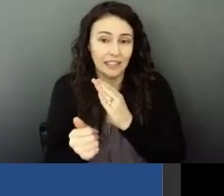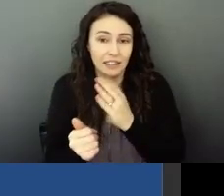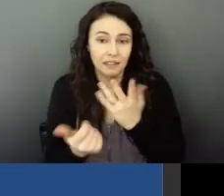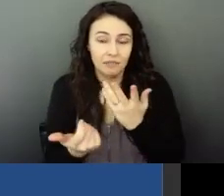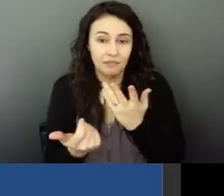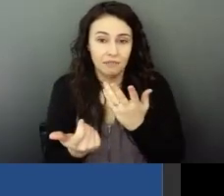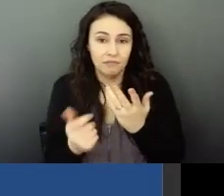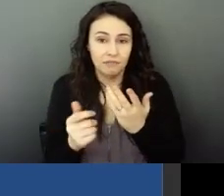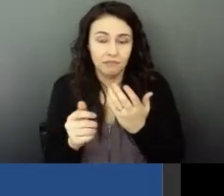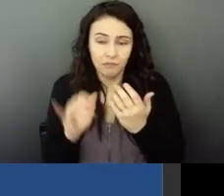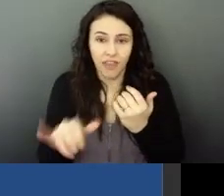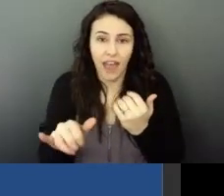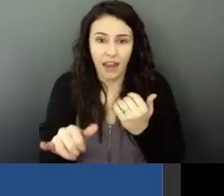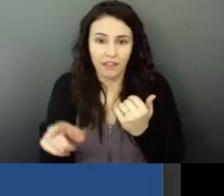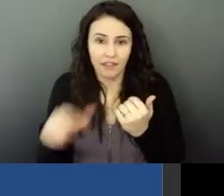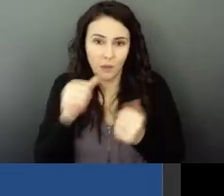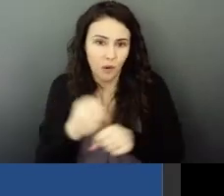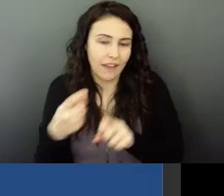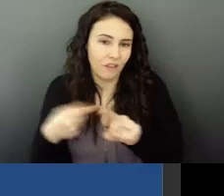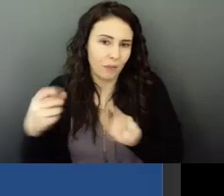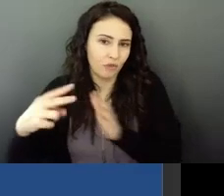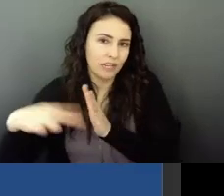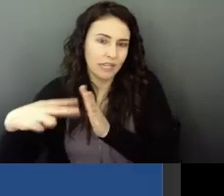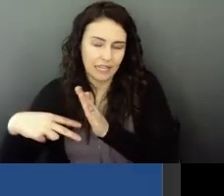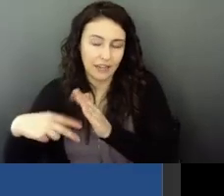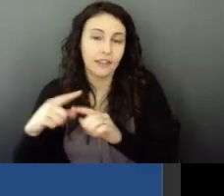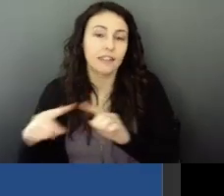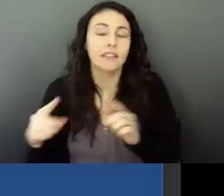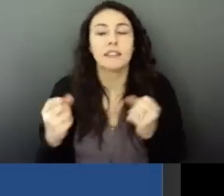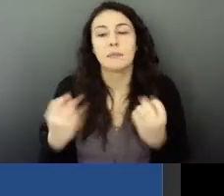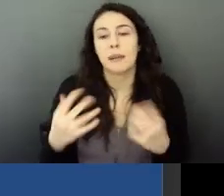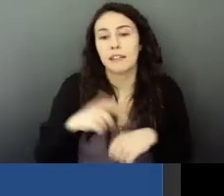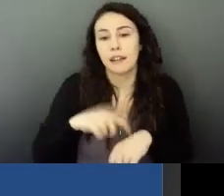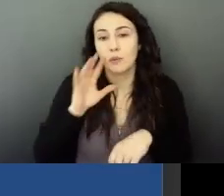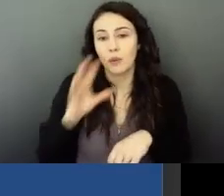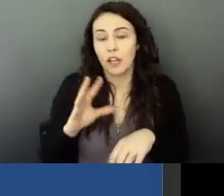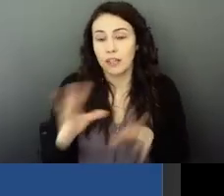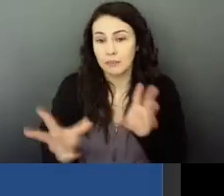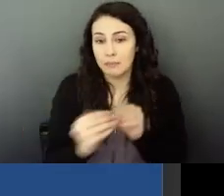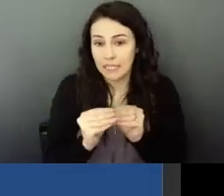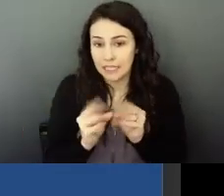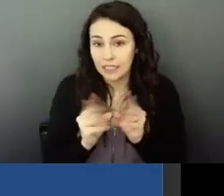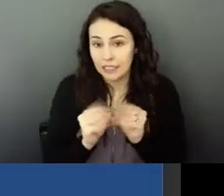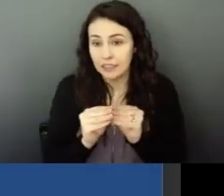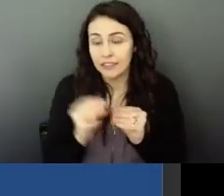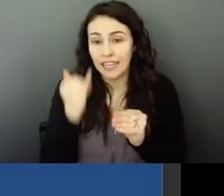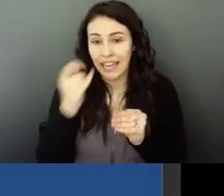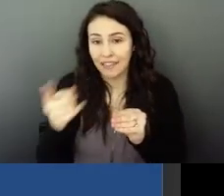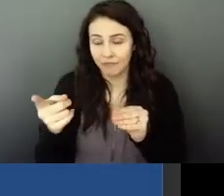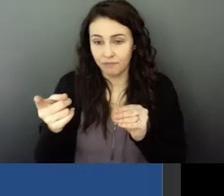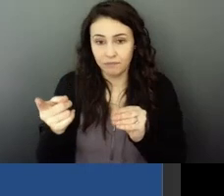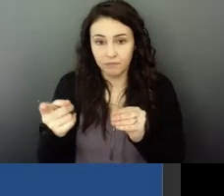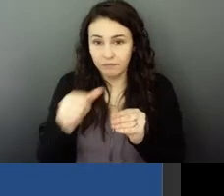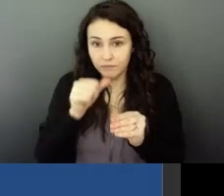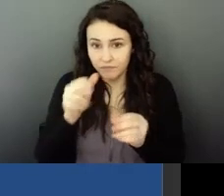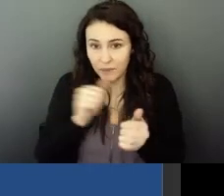But a lot of times I'll meet with students when they did not pass a final assessment, or